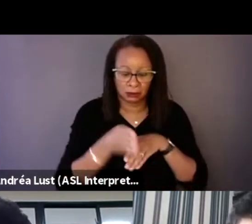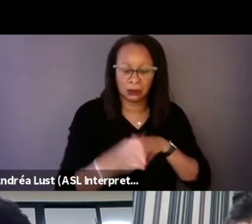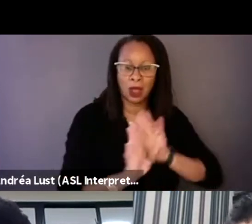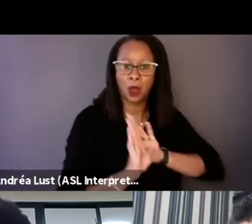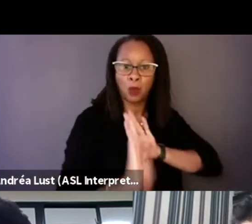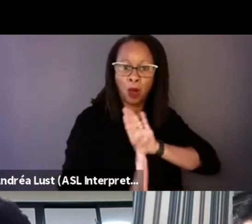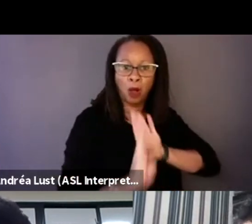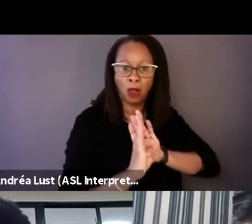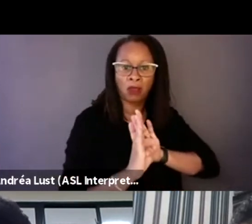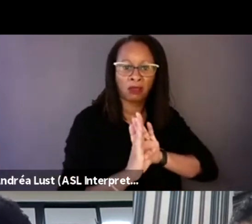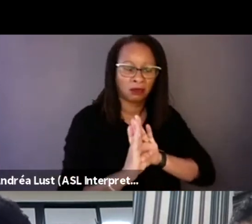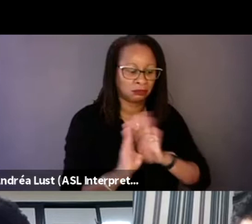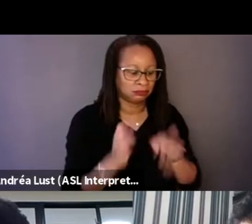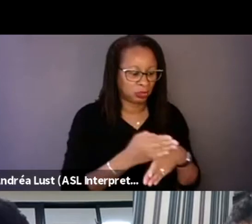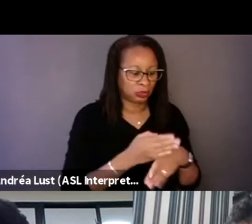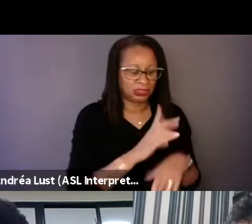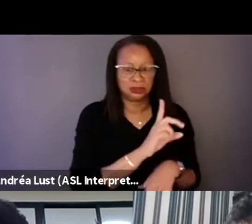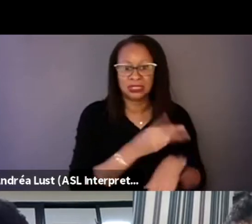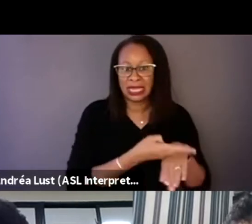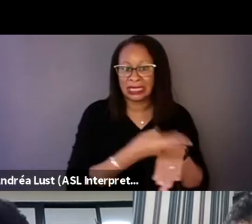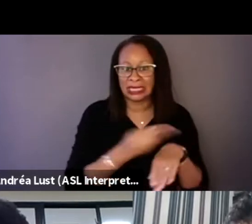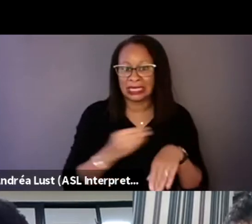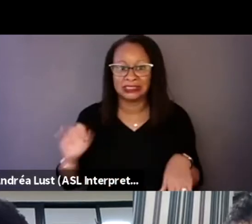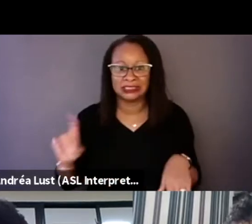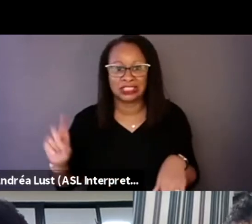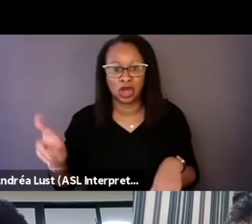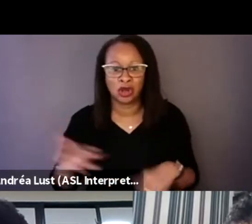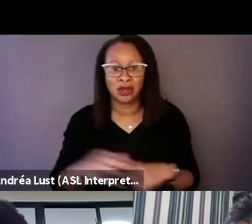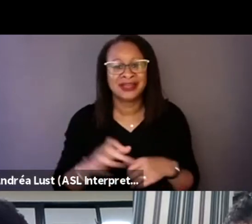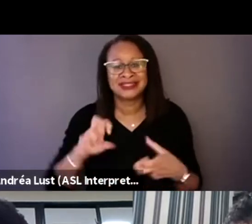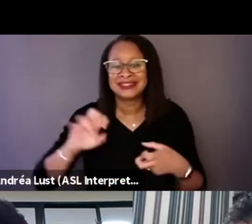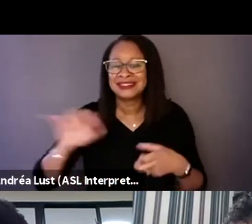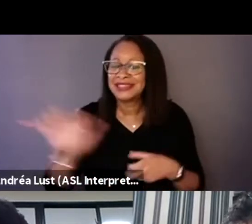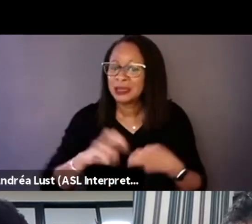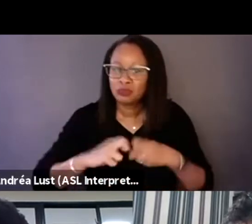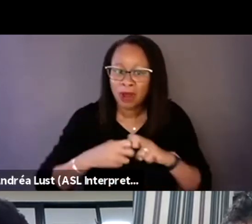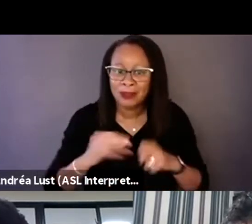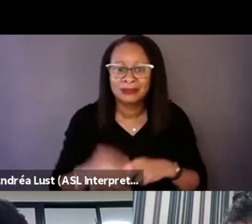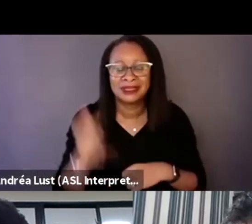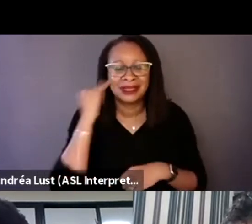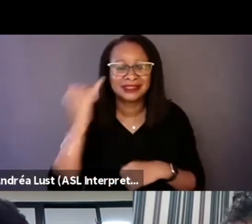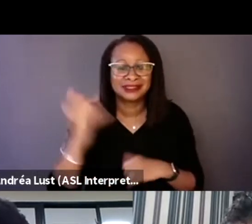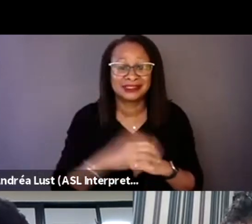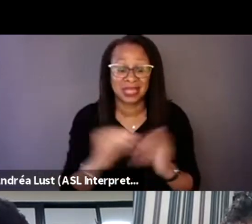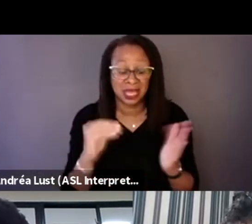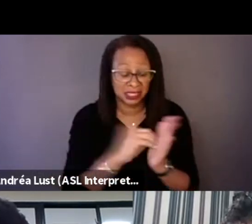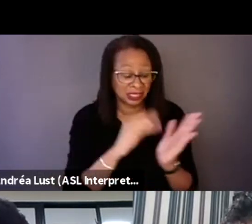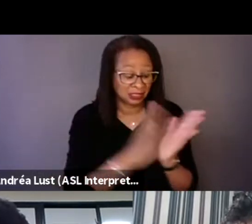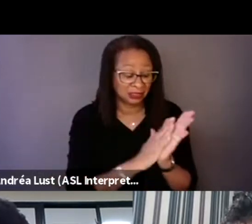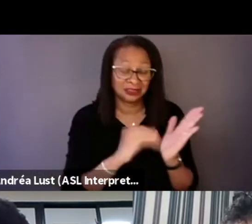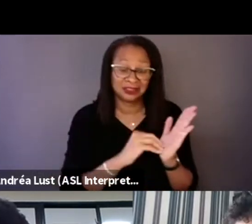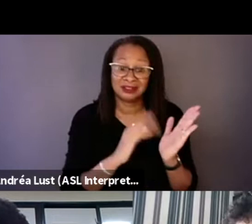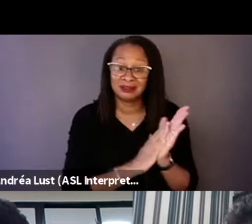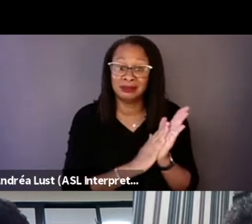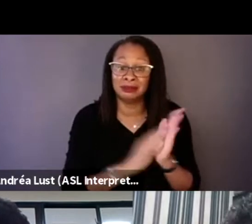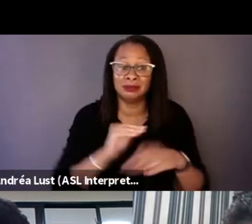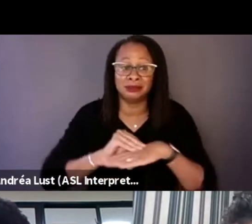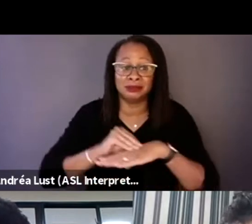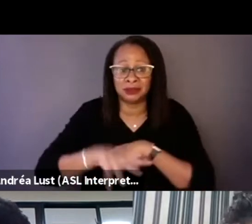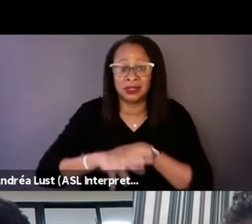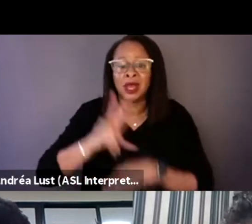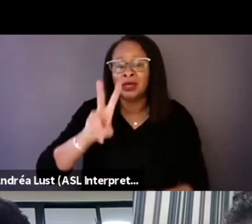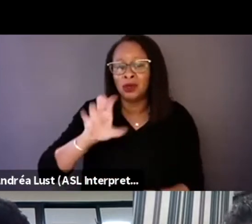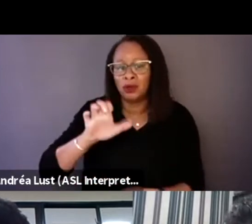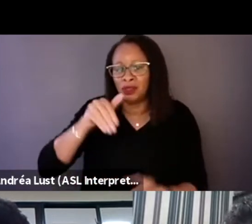ridiculous ideas. I mean, this documentation issue, this has affected 200,000 people. Elena's